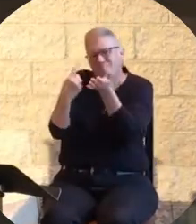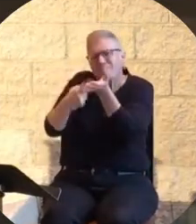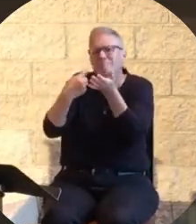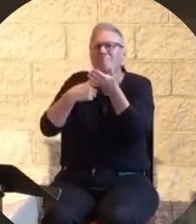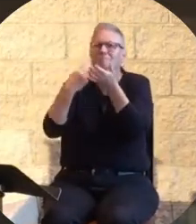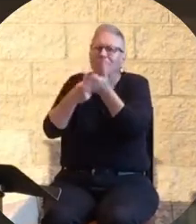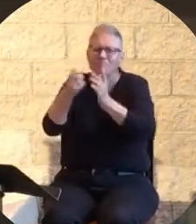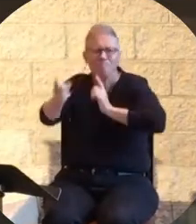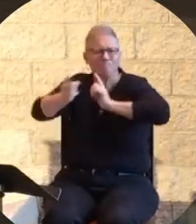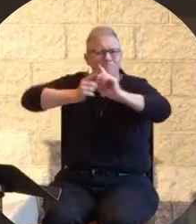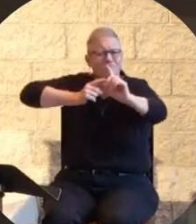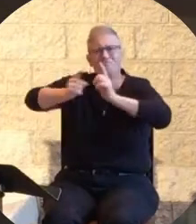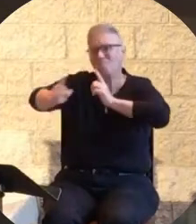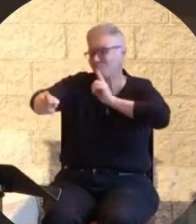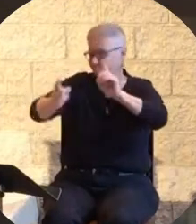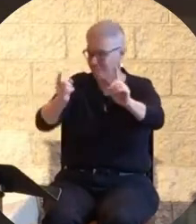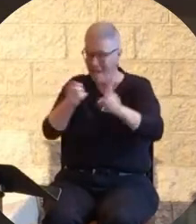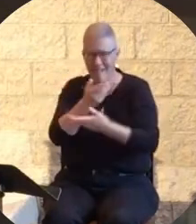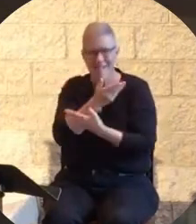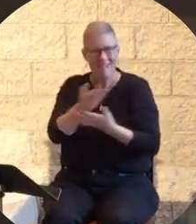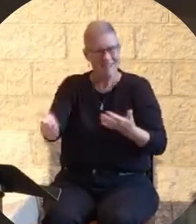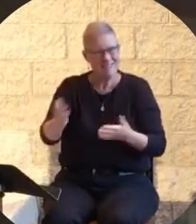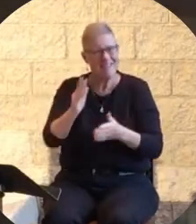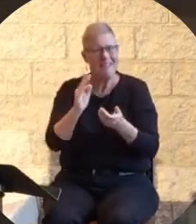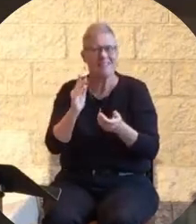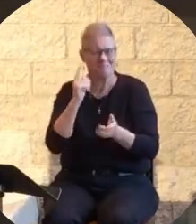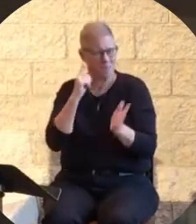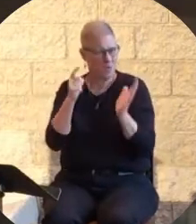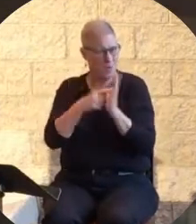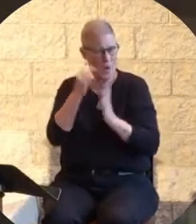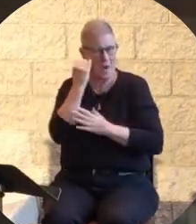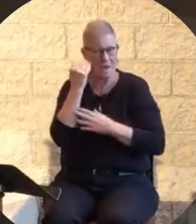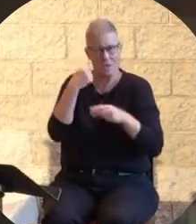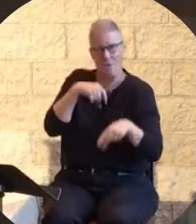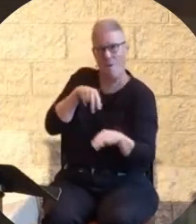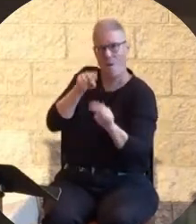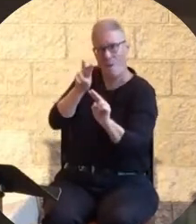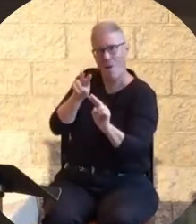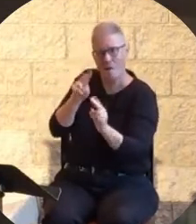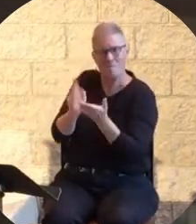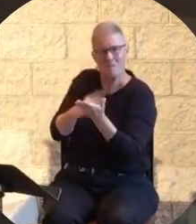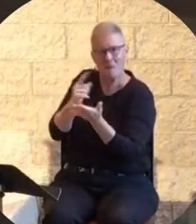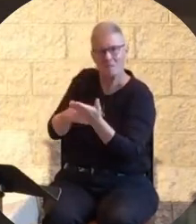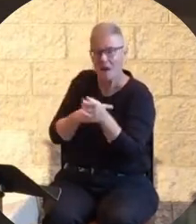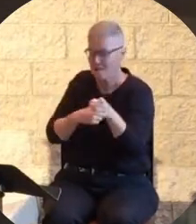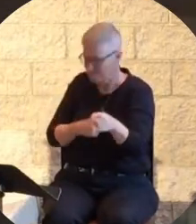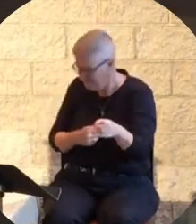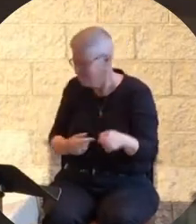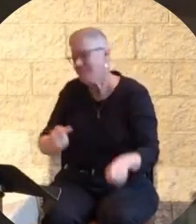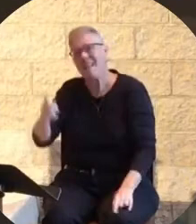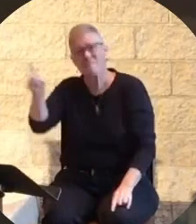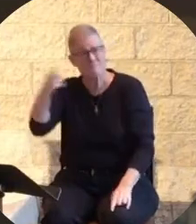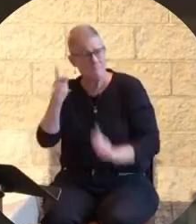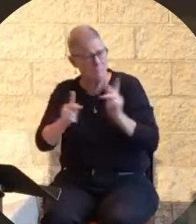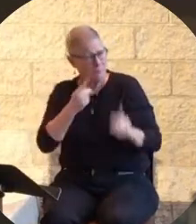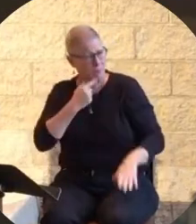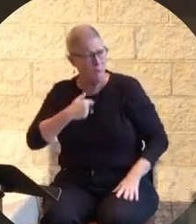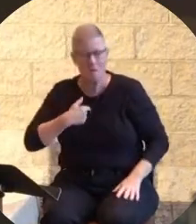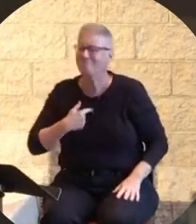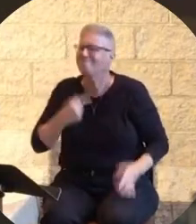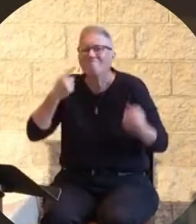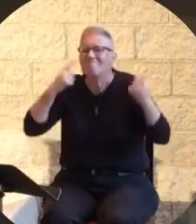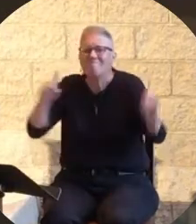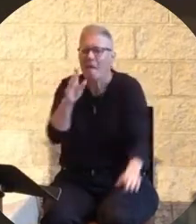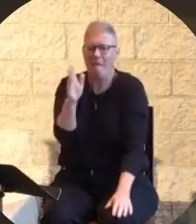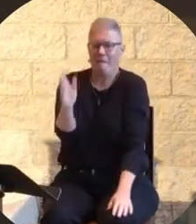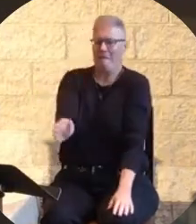we notice when we look up sometimes. They said I would never make it, but I was built to break